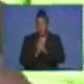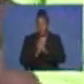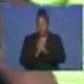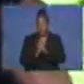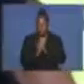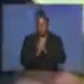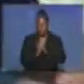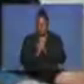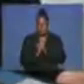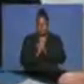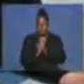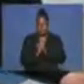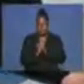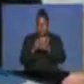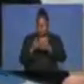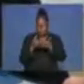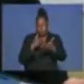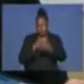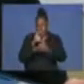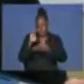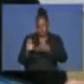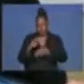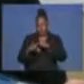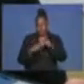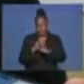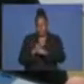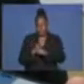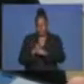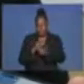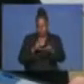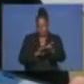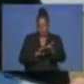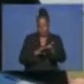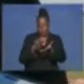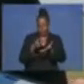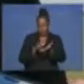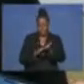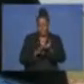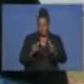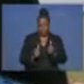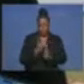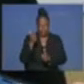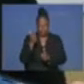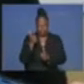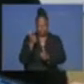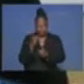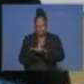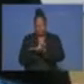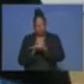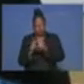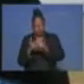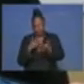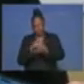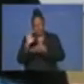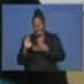That the agreement is signed before the end of this year. We would like to assign as many agreements as we originally said within